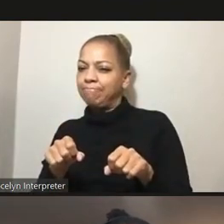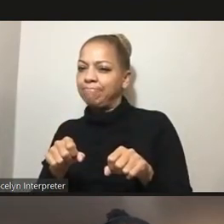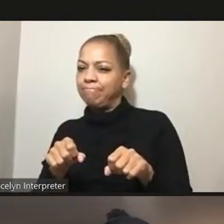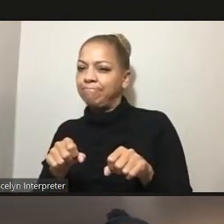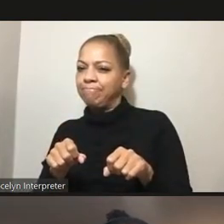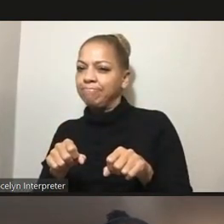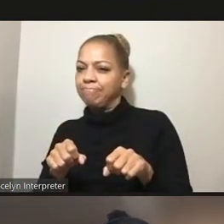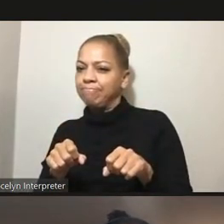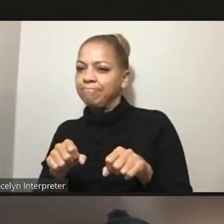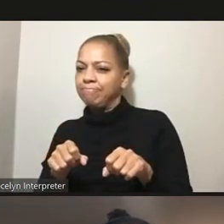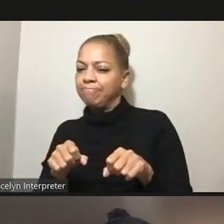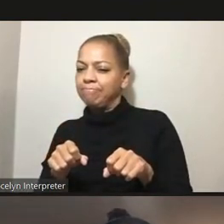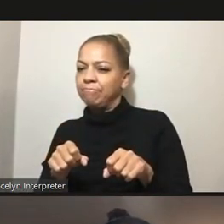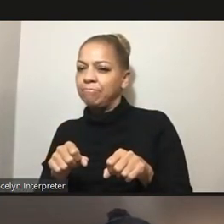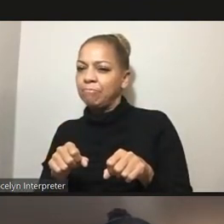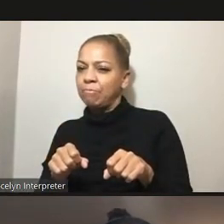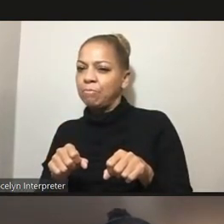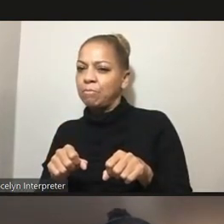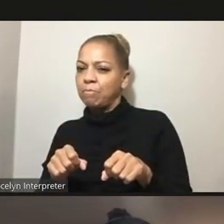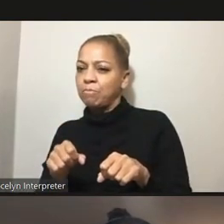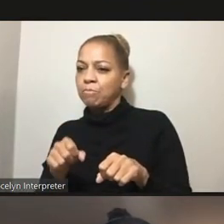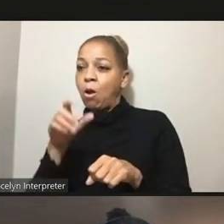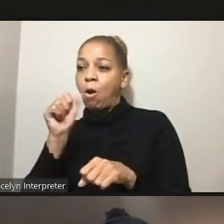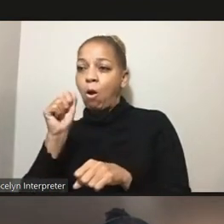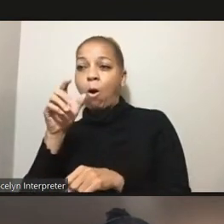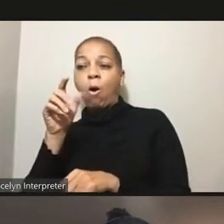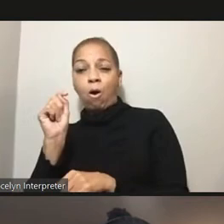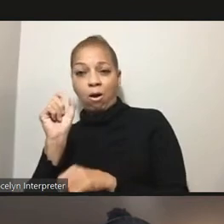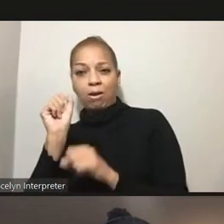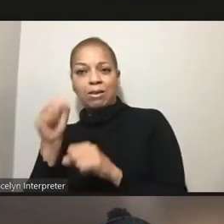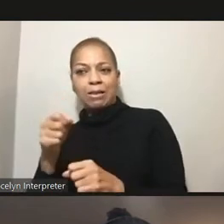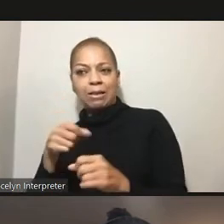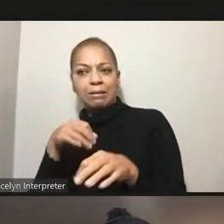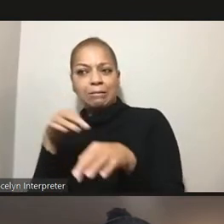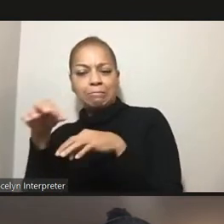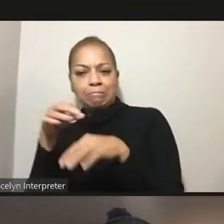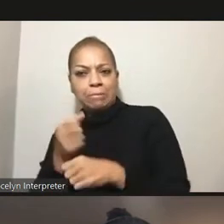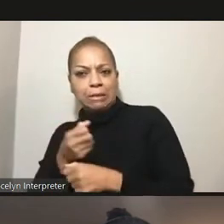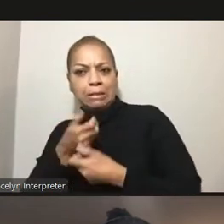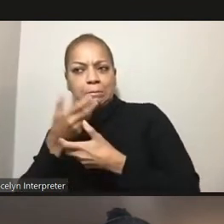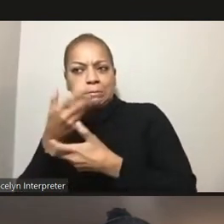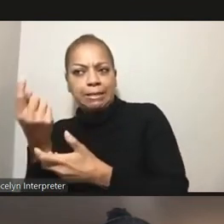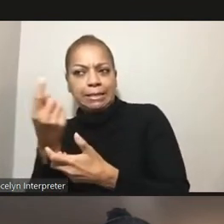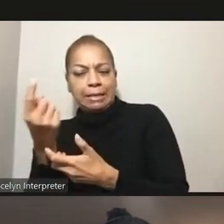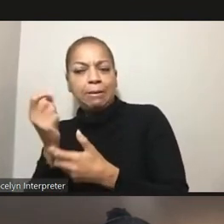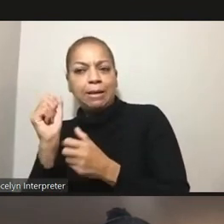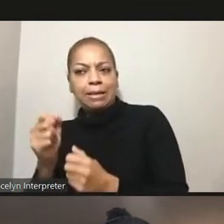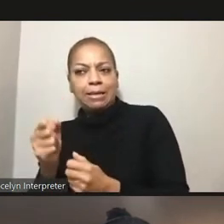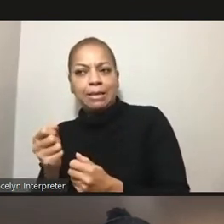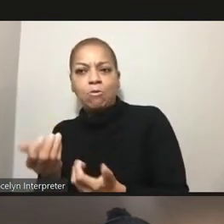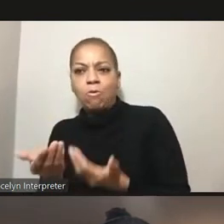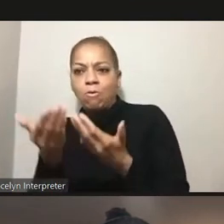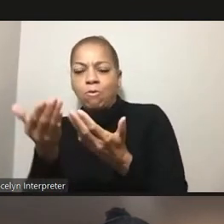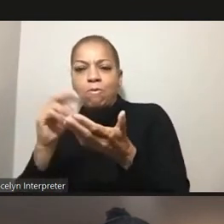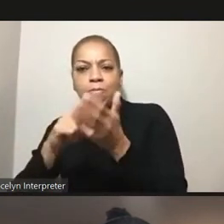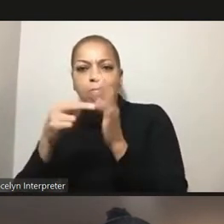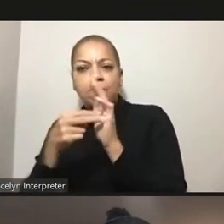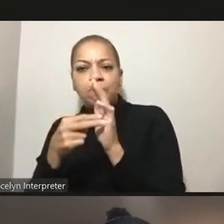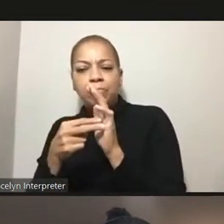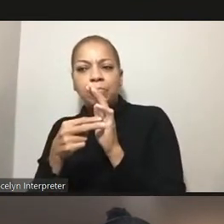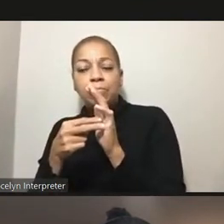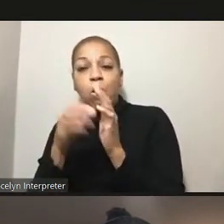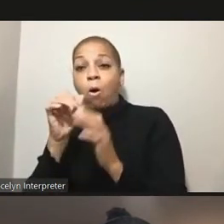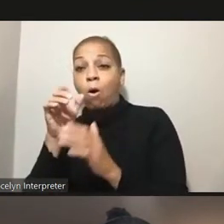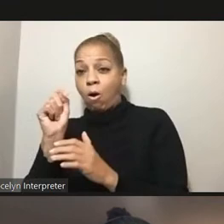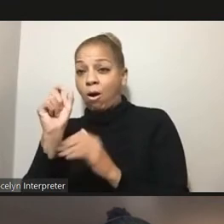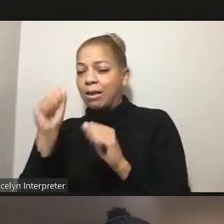in which a work of art can tell us something, can give us meaning, and can also